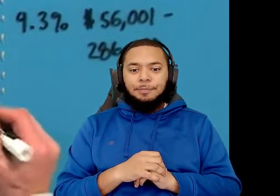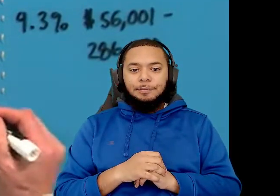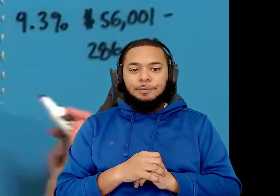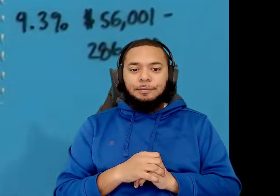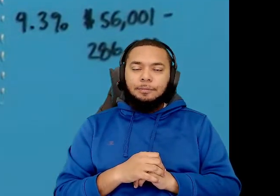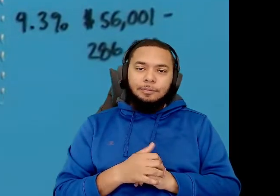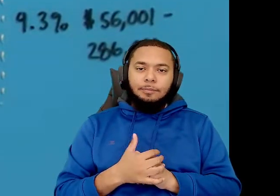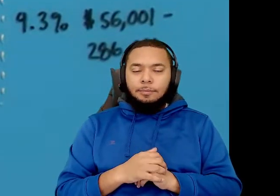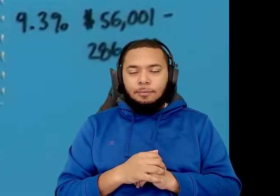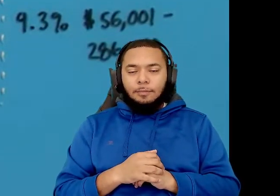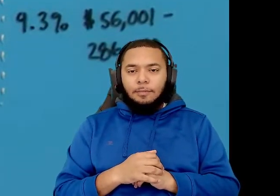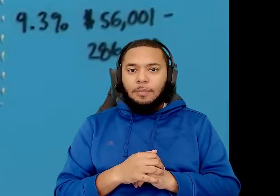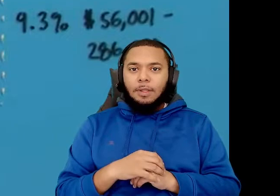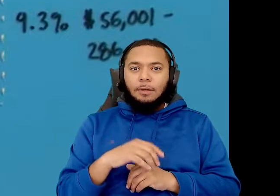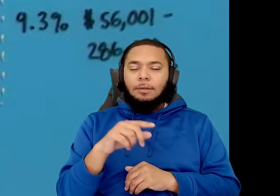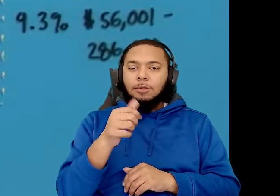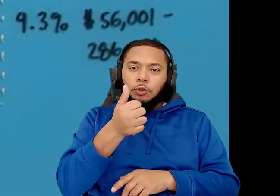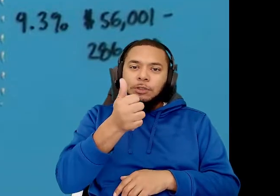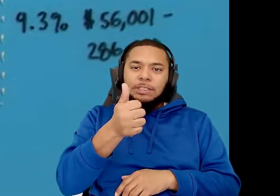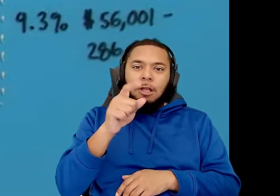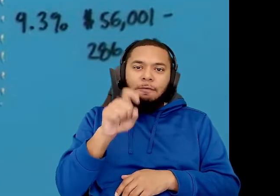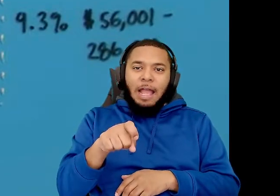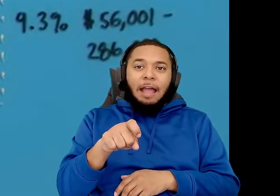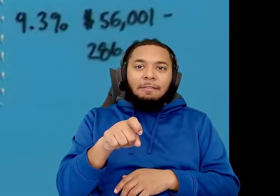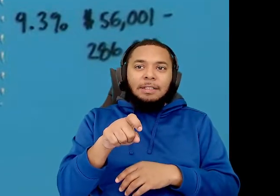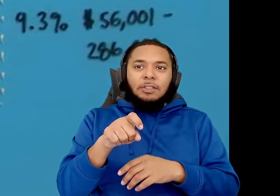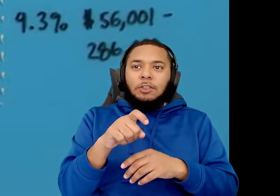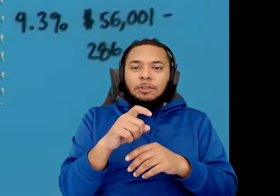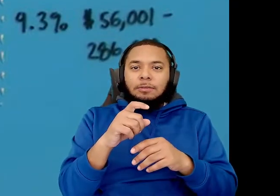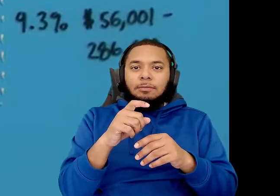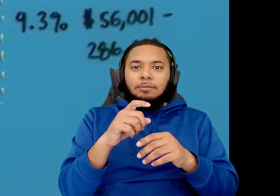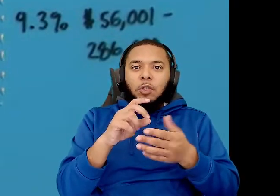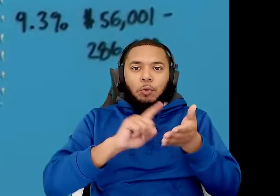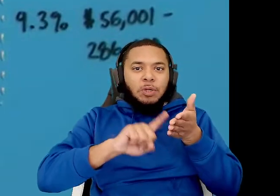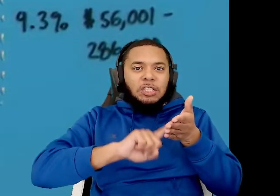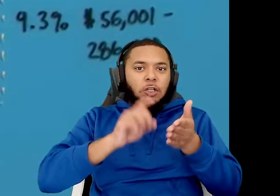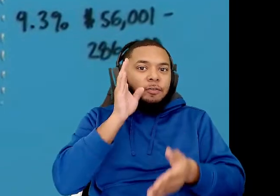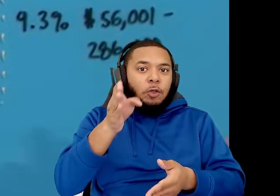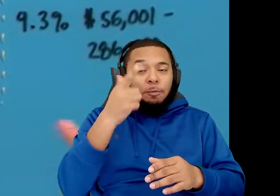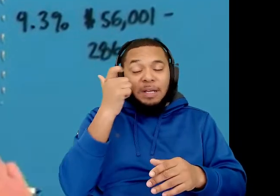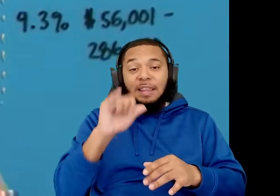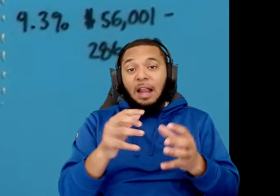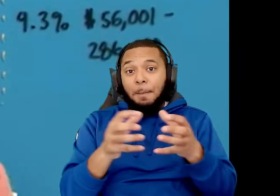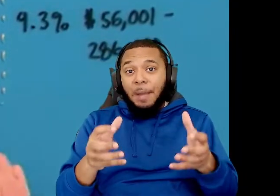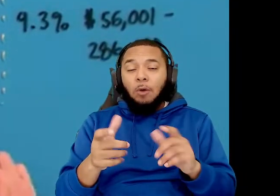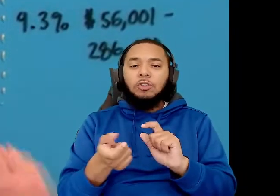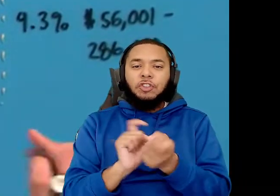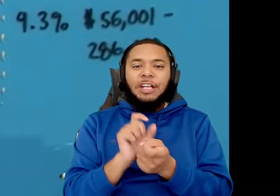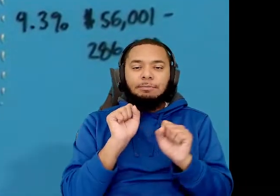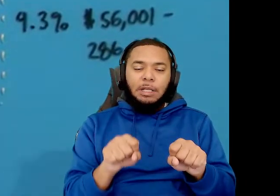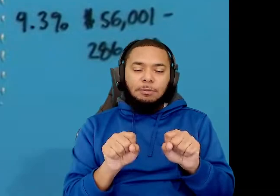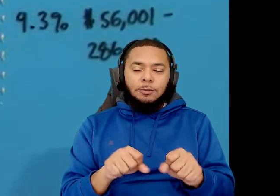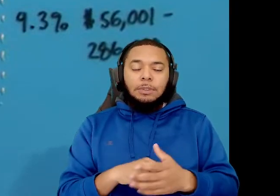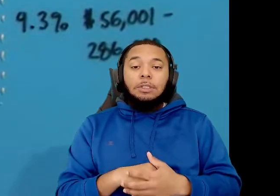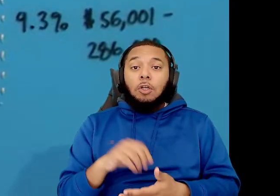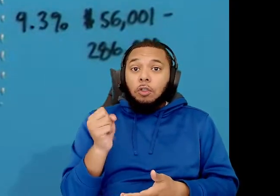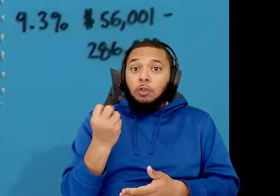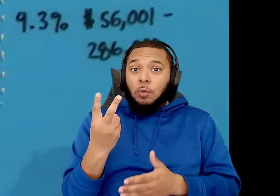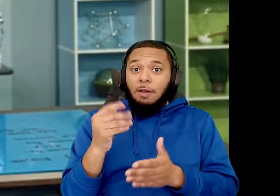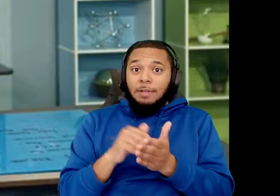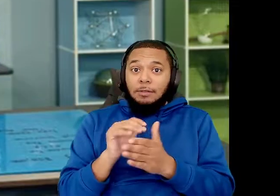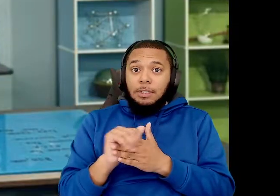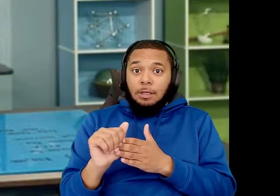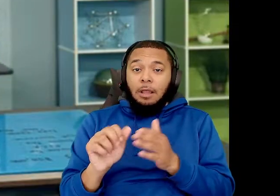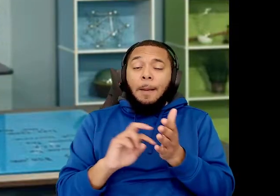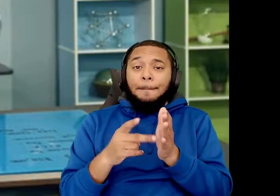have to take a look at what it is in the future because it can change. So $12,000 means I'm going to be able to